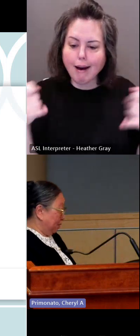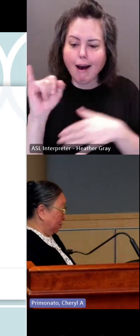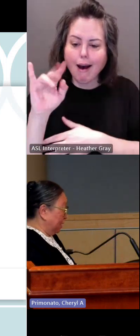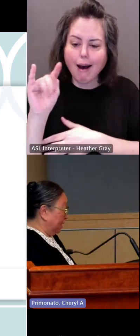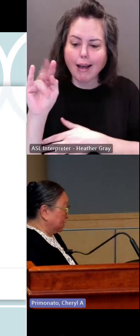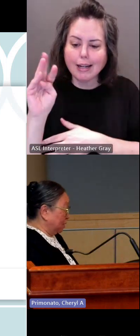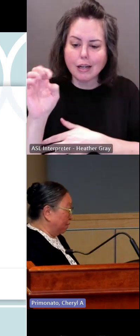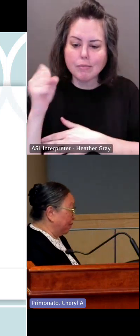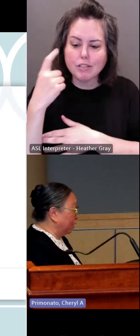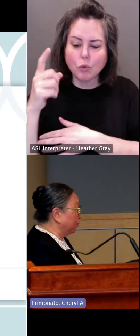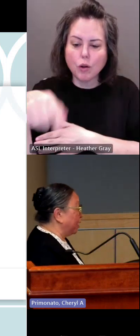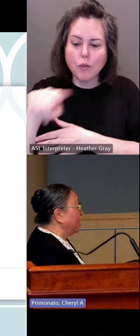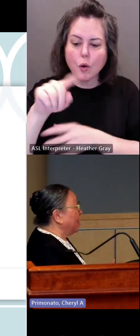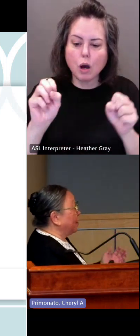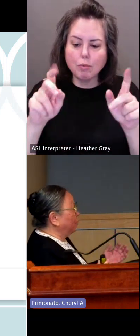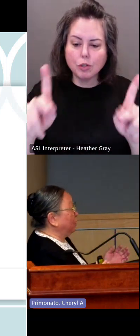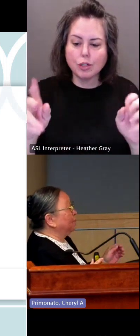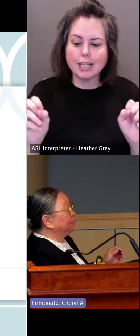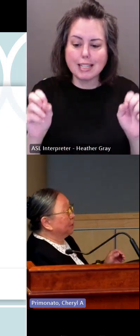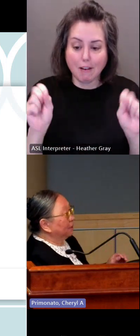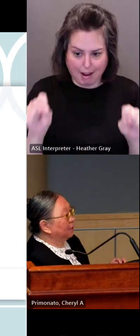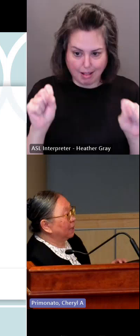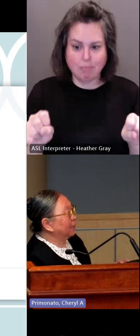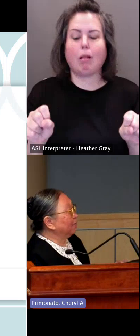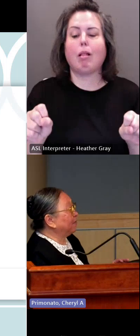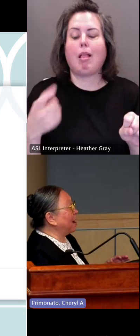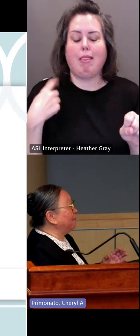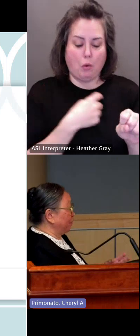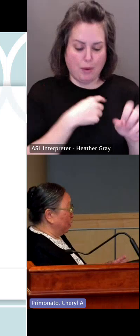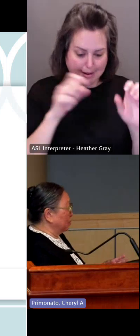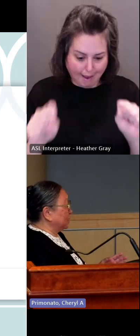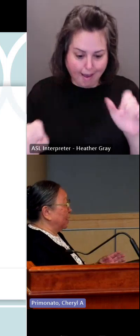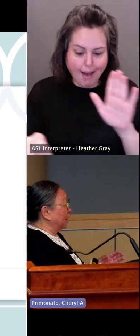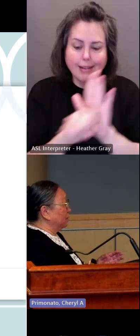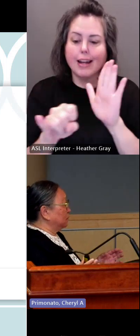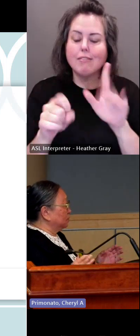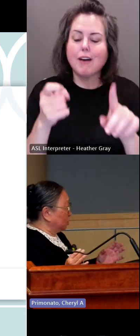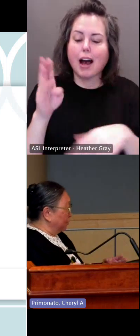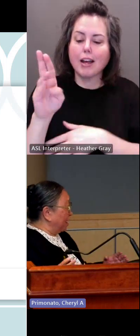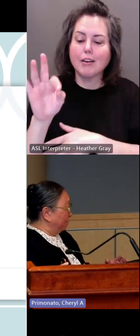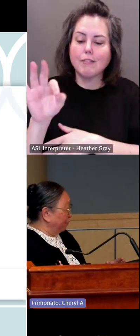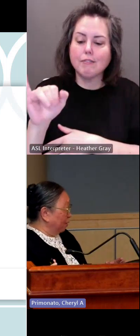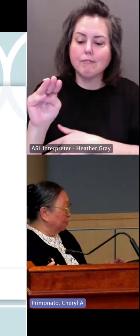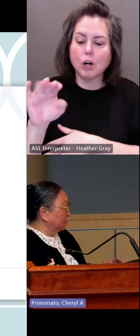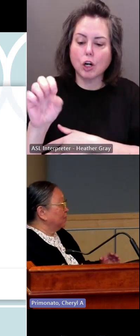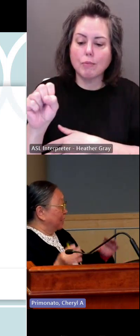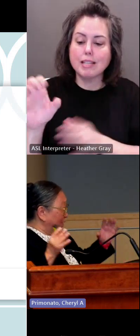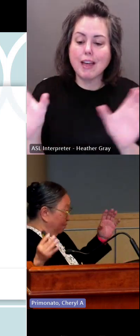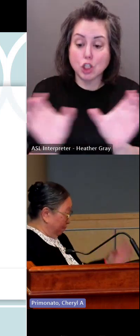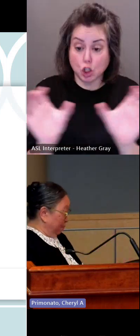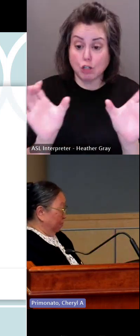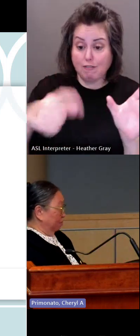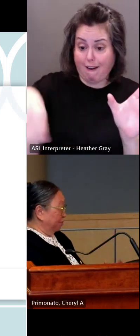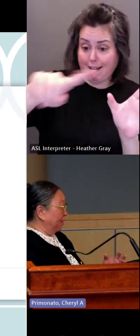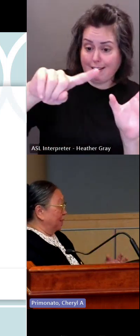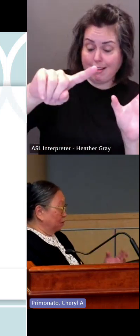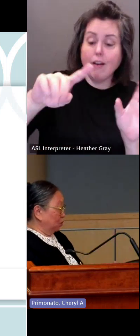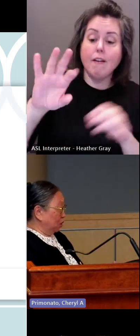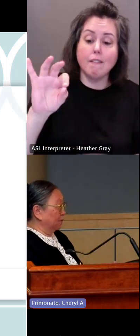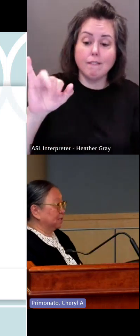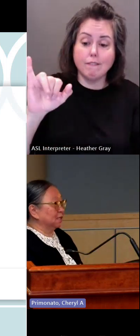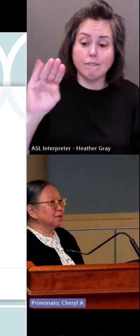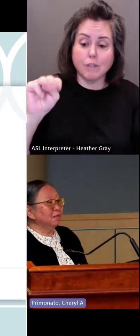subcontracting opportunities that are available that we can identify firms that are certified firms that can